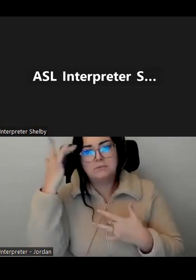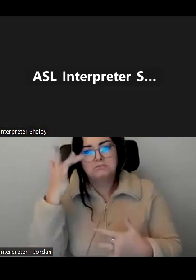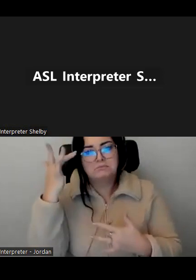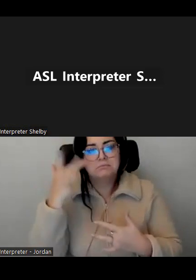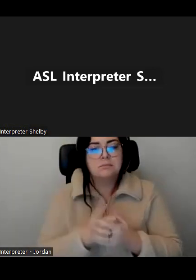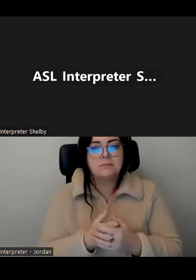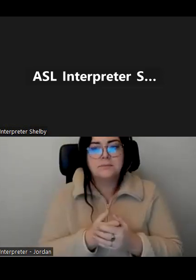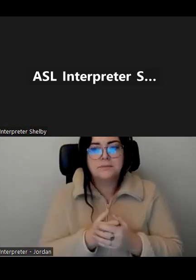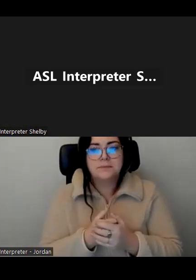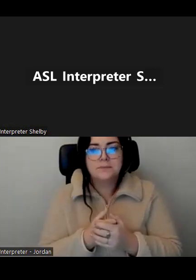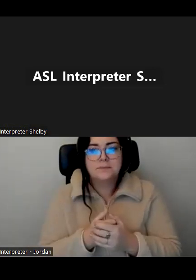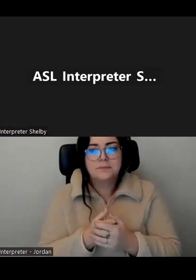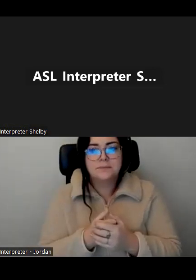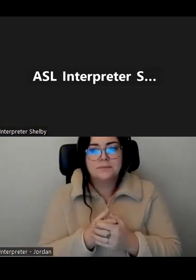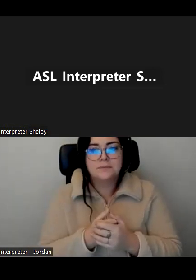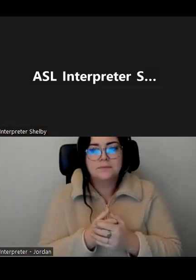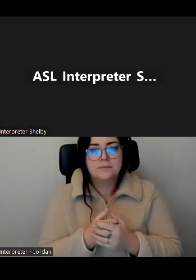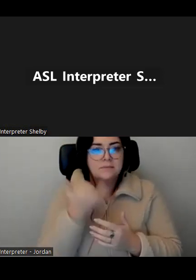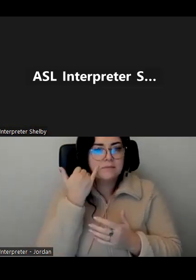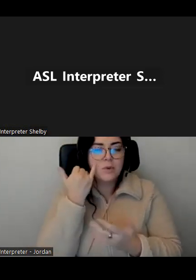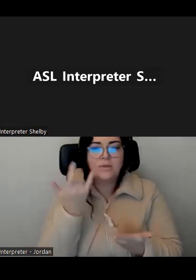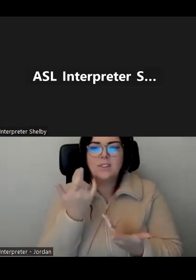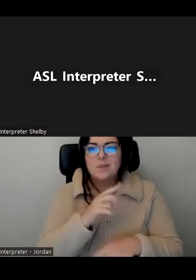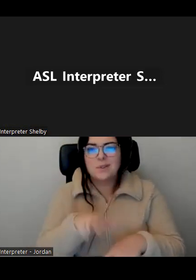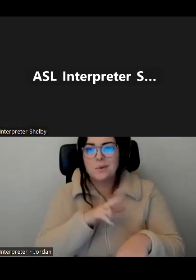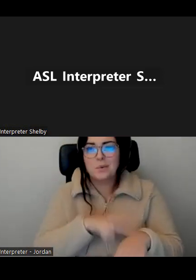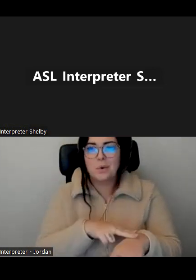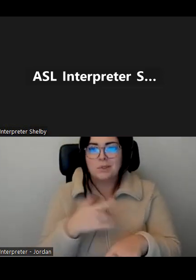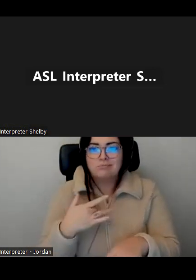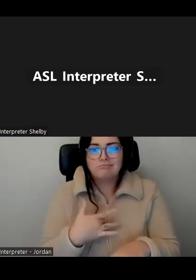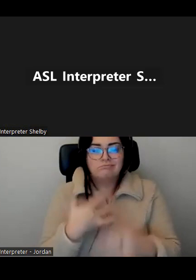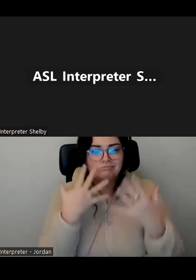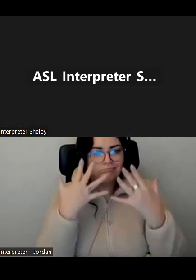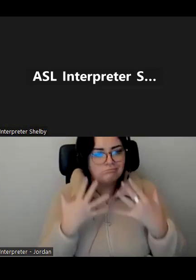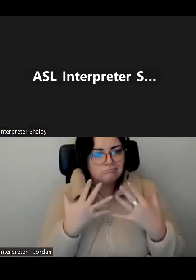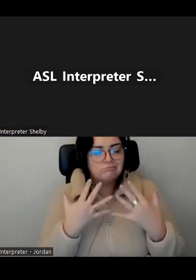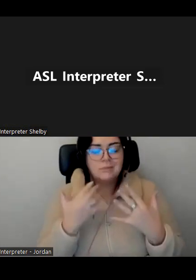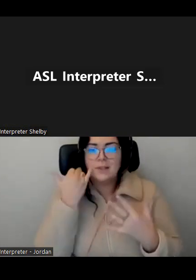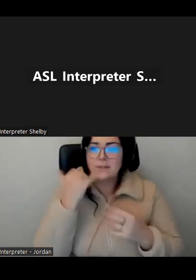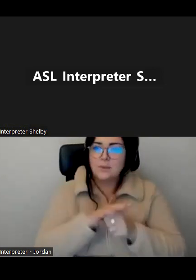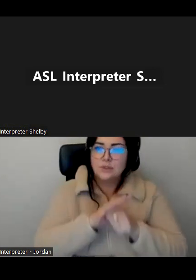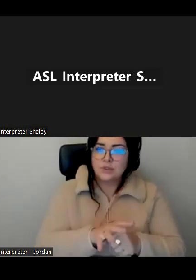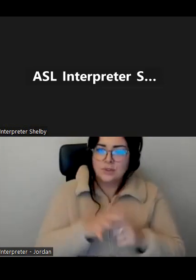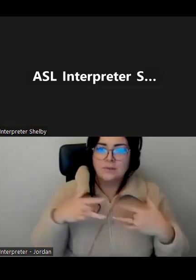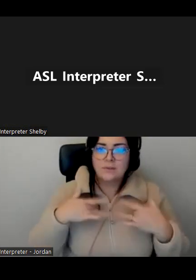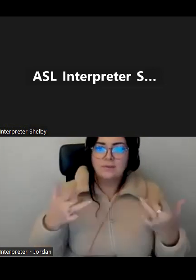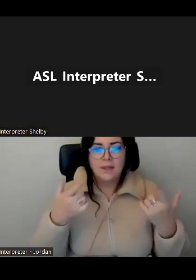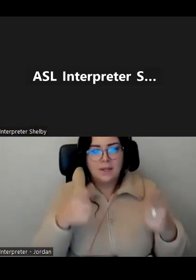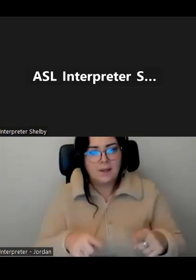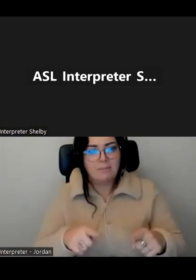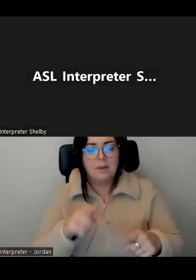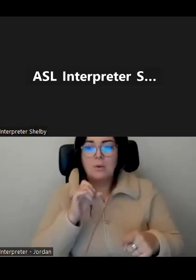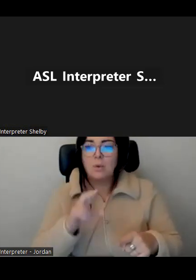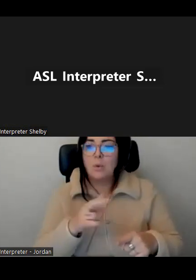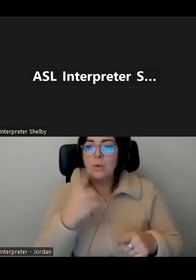we experience, I'll say a normal sadness or typical sadness that maybe follows a stressful event, maybe the loss of a loved